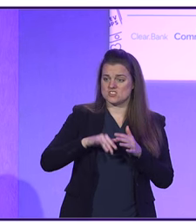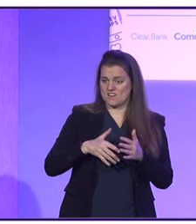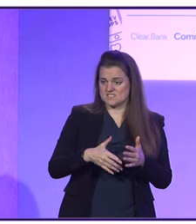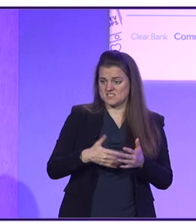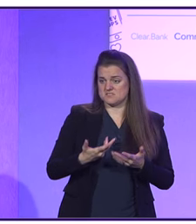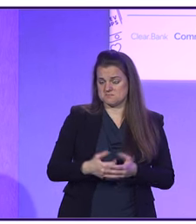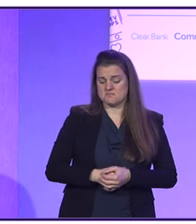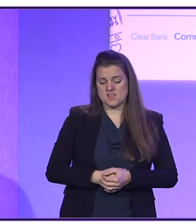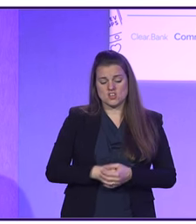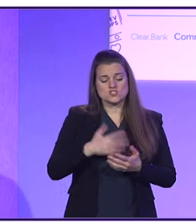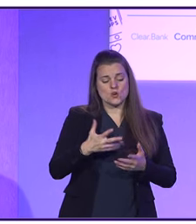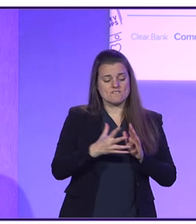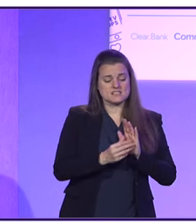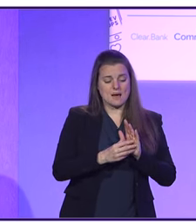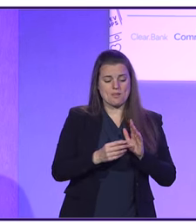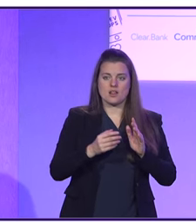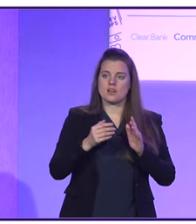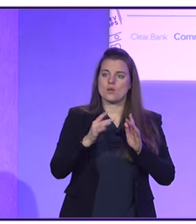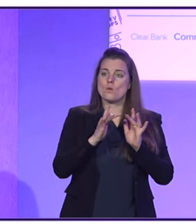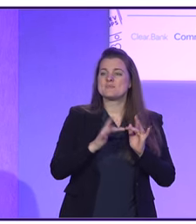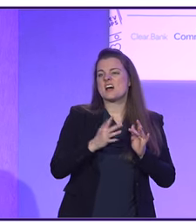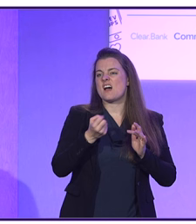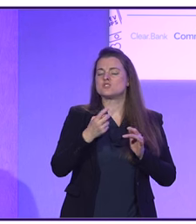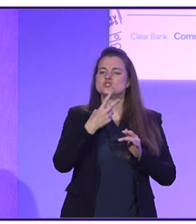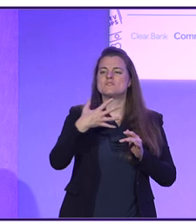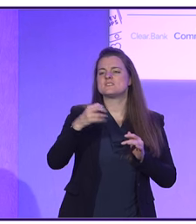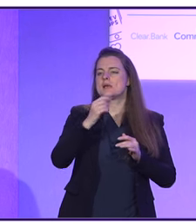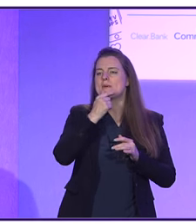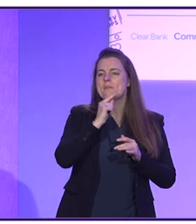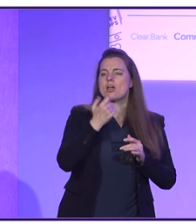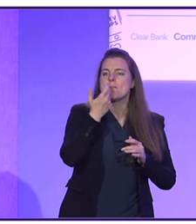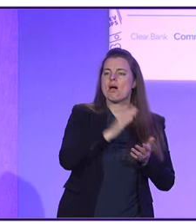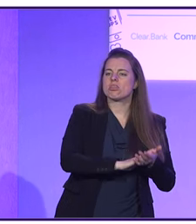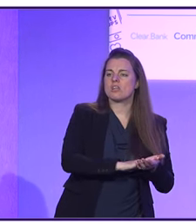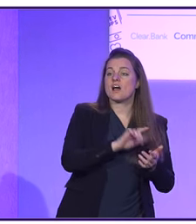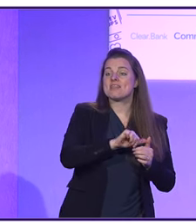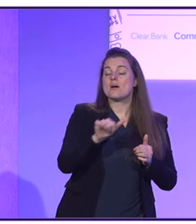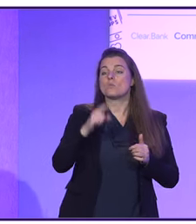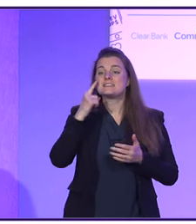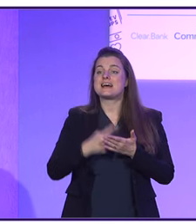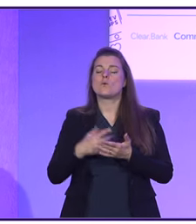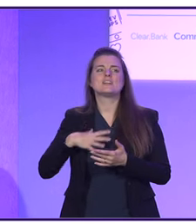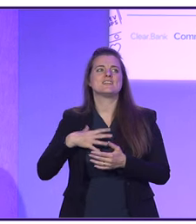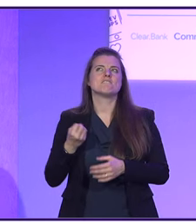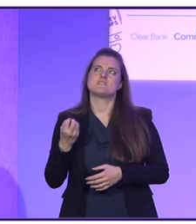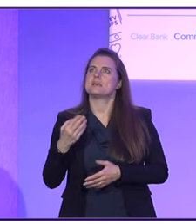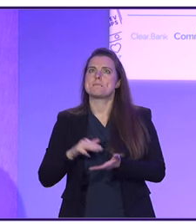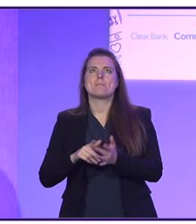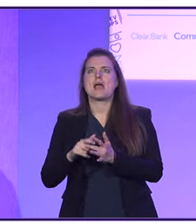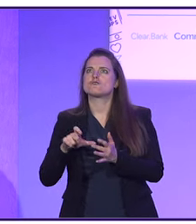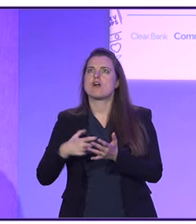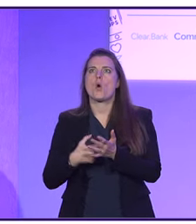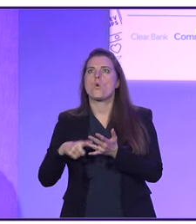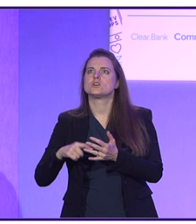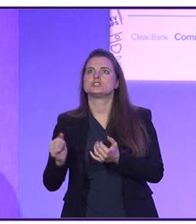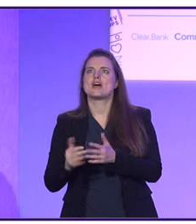a website that has, you know, traffic of 250 people a month, and somebody decided we need 15 microservices to power that. I